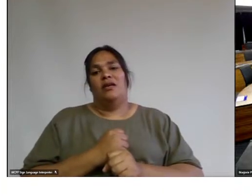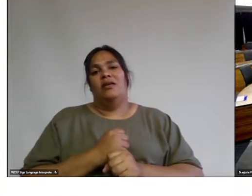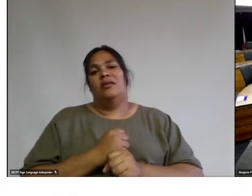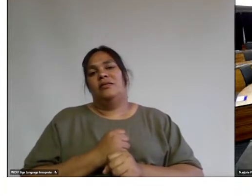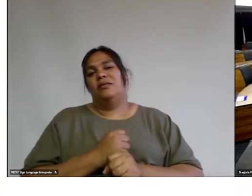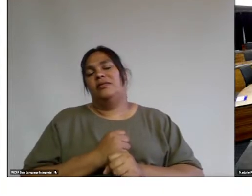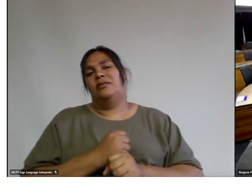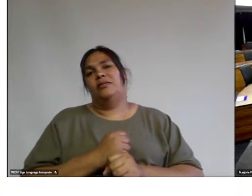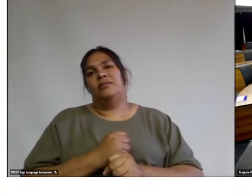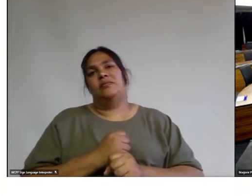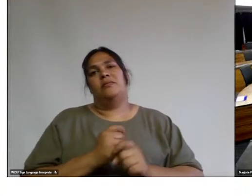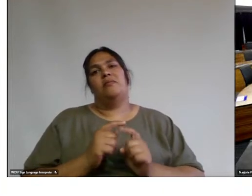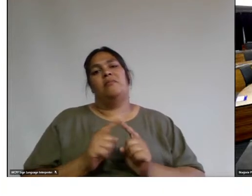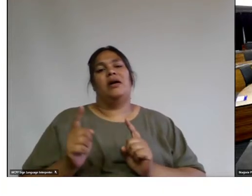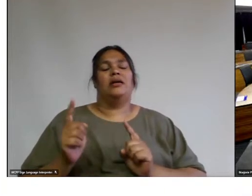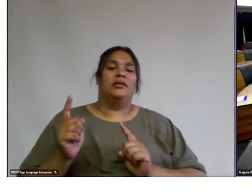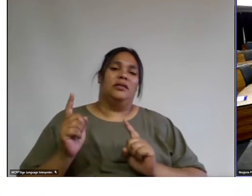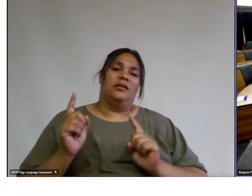cannot but